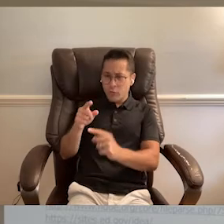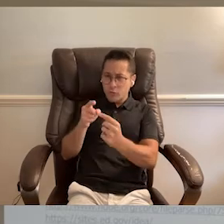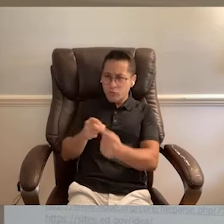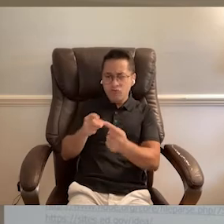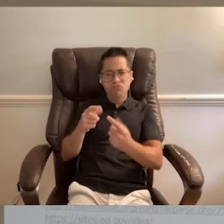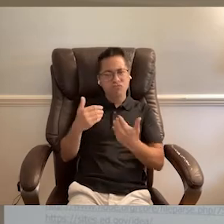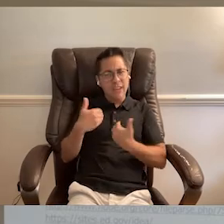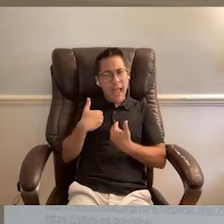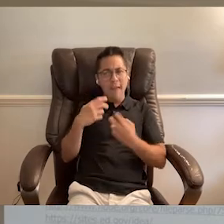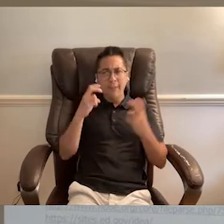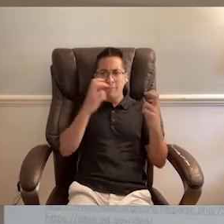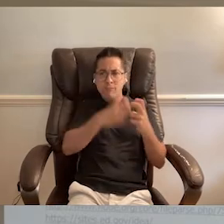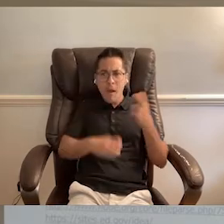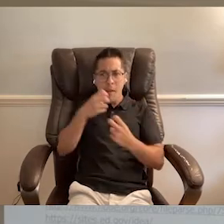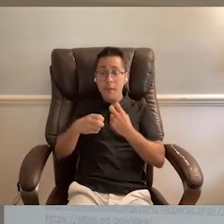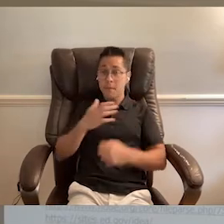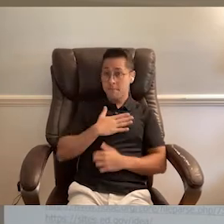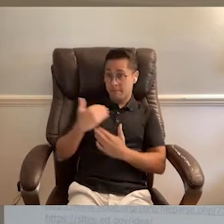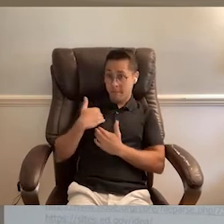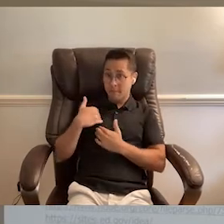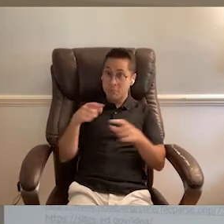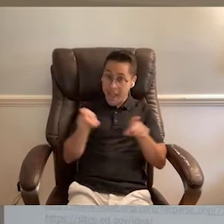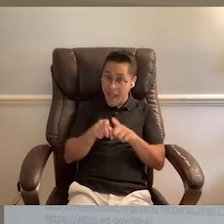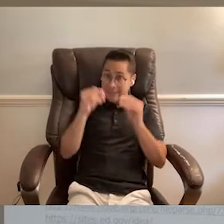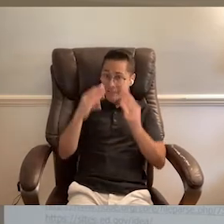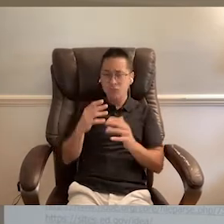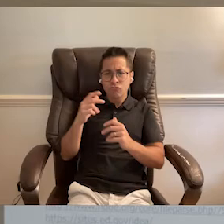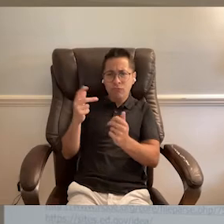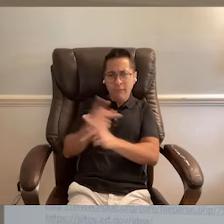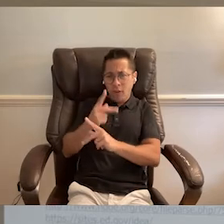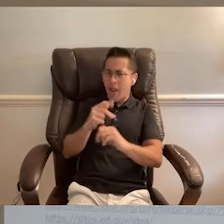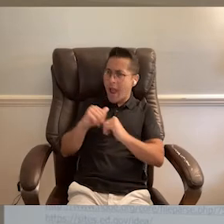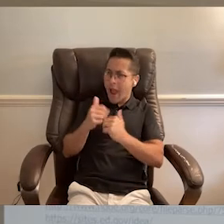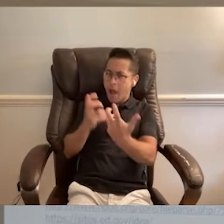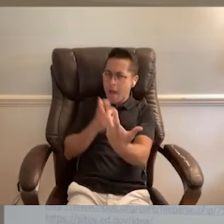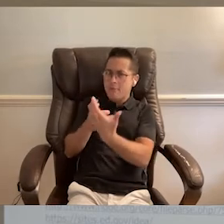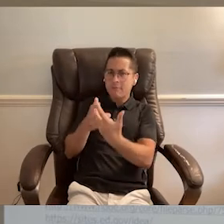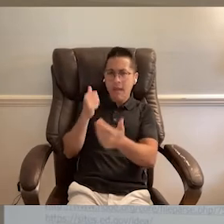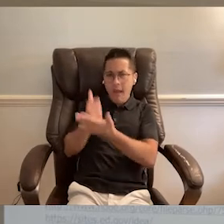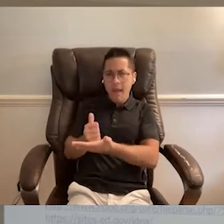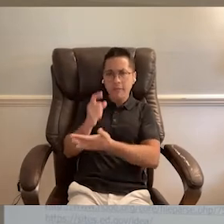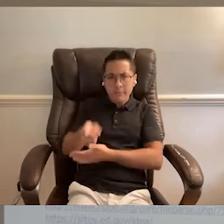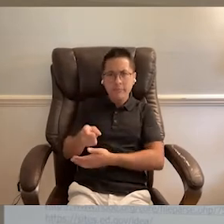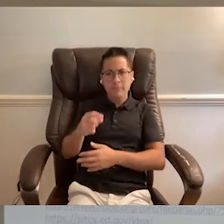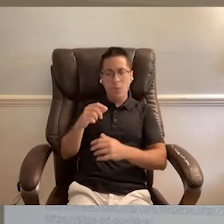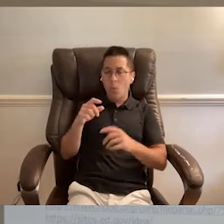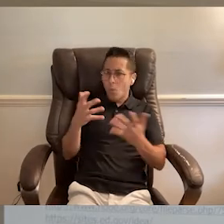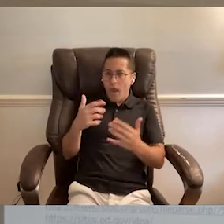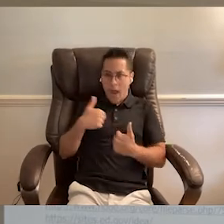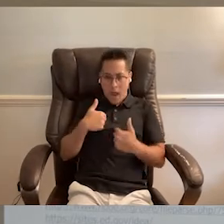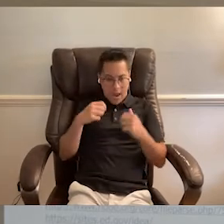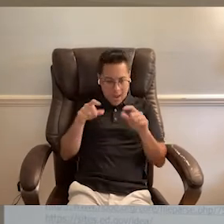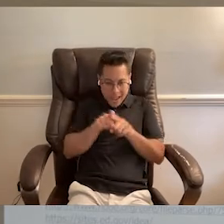my job as a teacher is to figure out how to help that child and figure out what I, as a teacher, can be doing